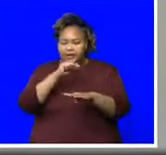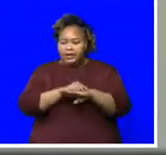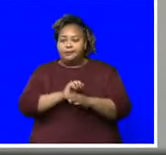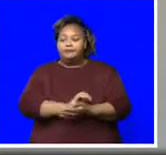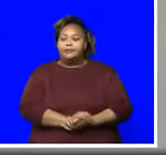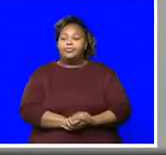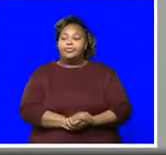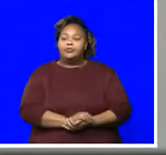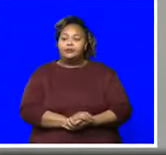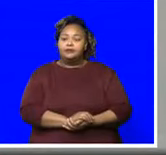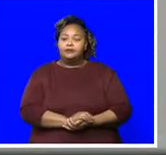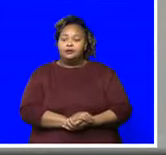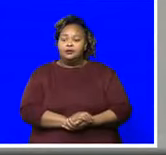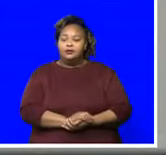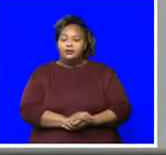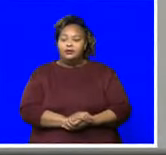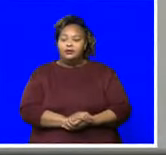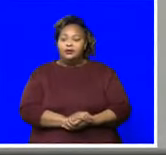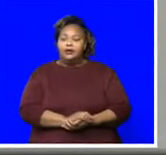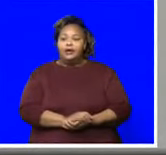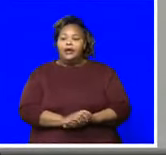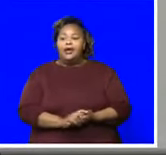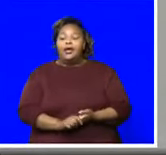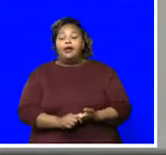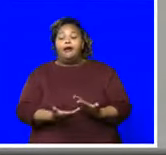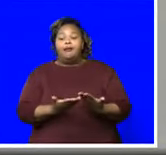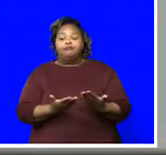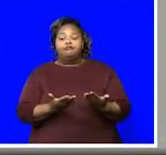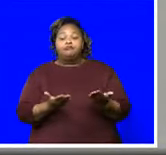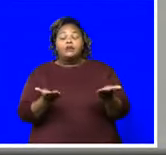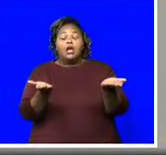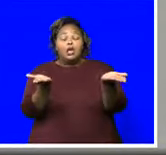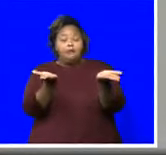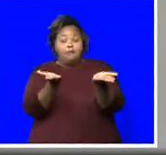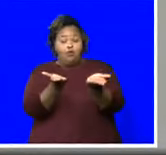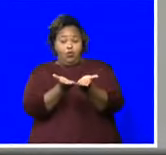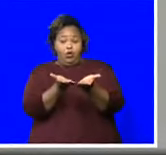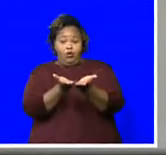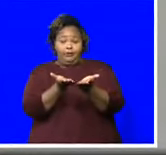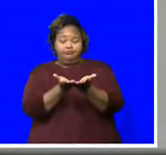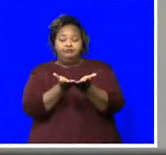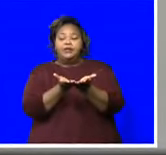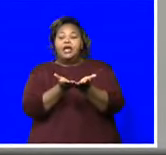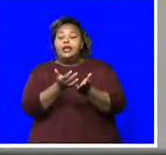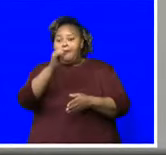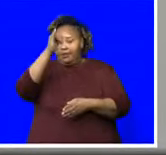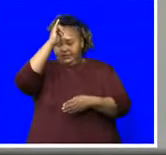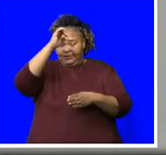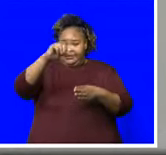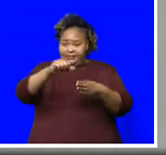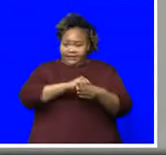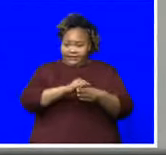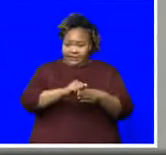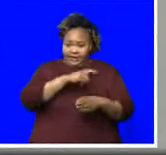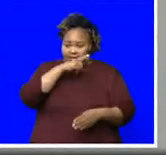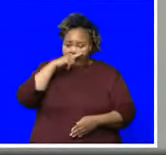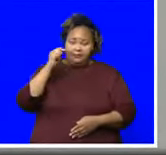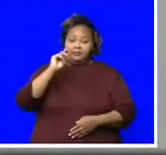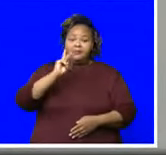lapho kwentiwa khona emakhono. Luhlelo lwaka prevoc lesithi yi